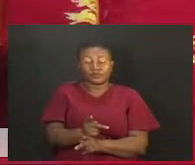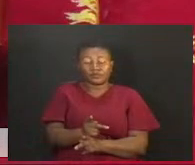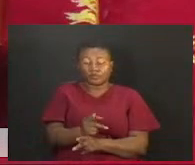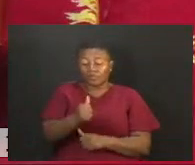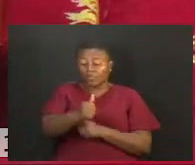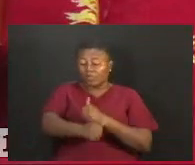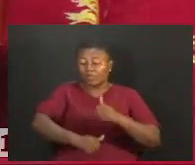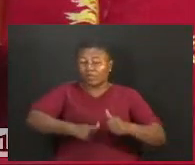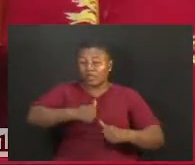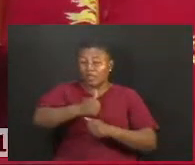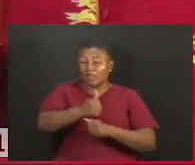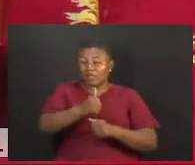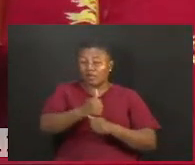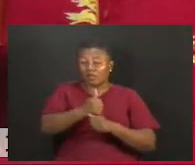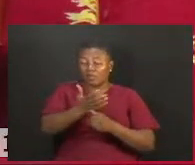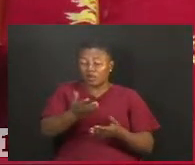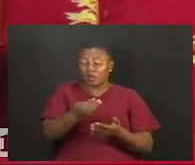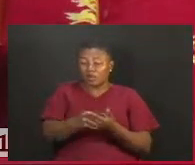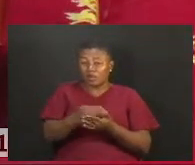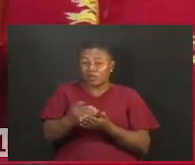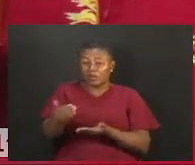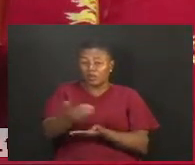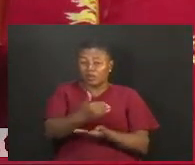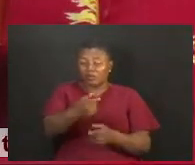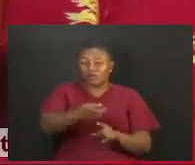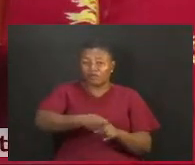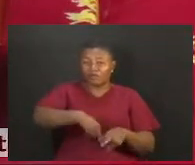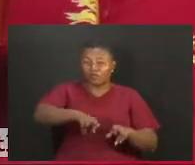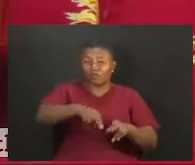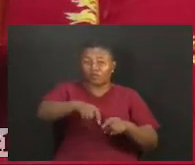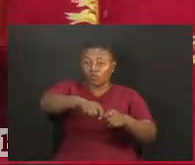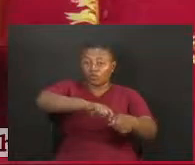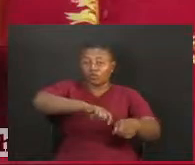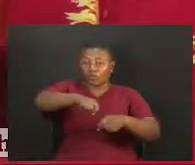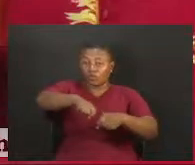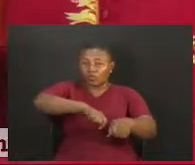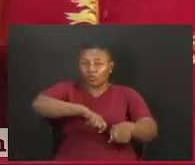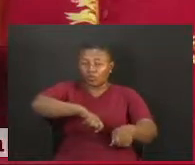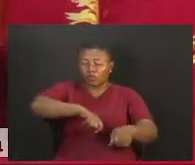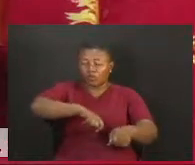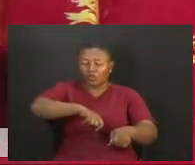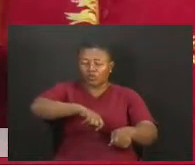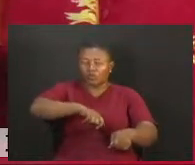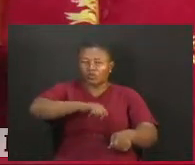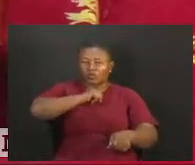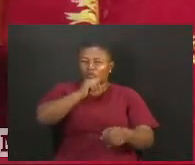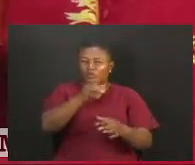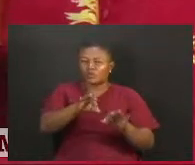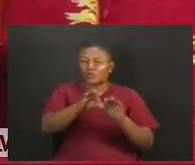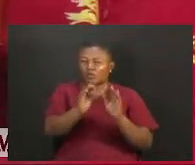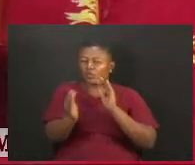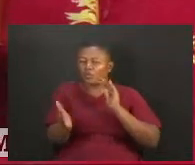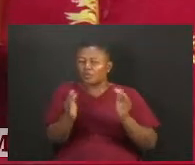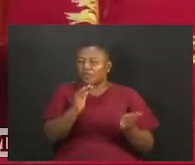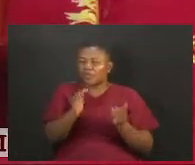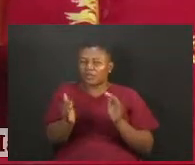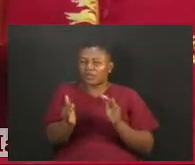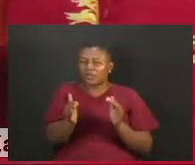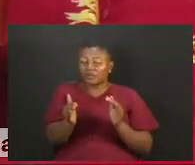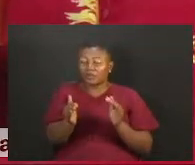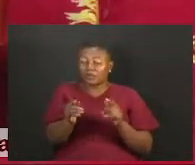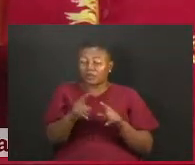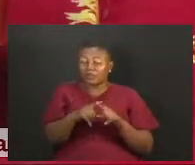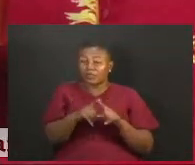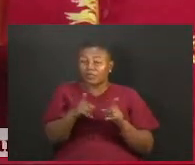average collection from road tolls have not been significant compared to its potential, the